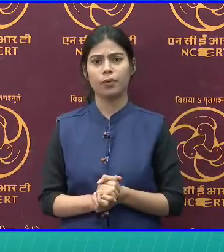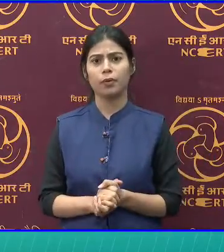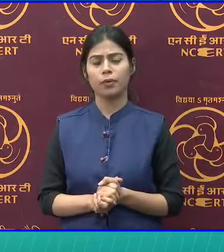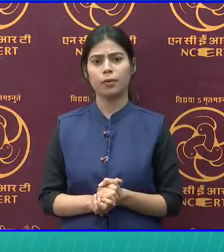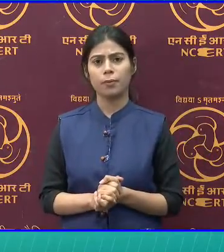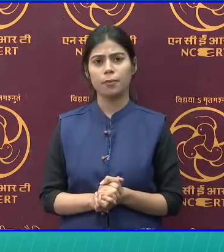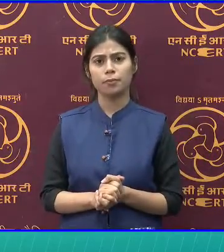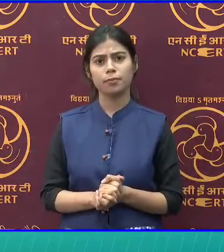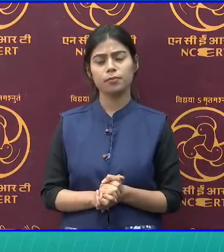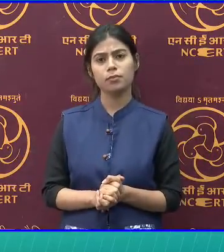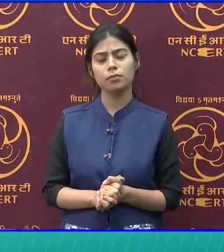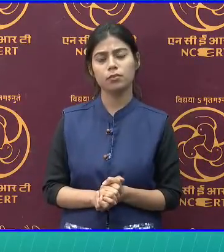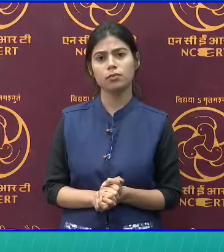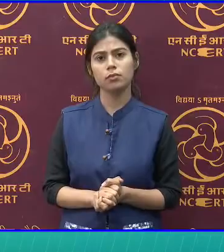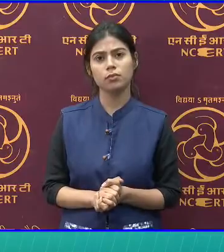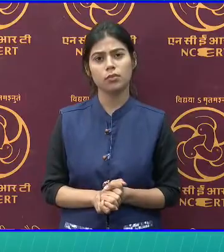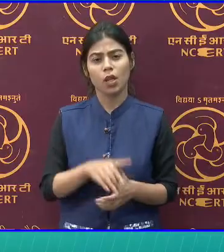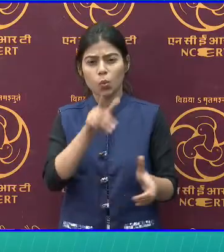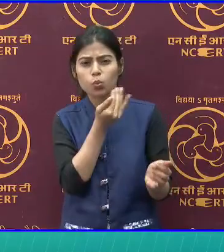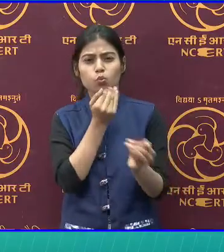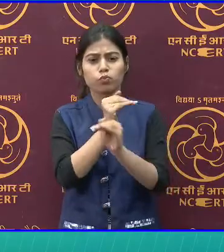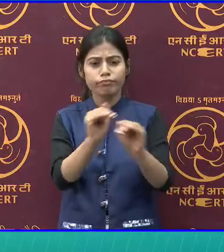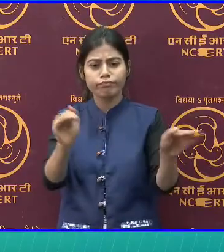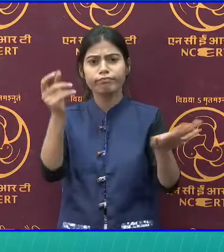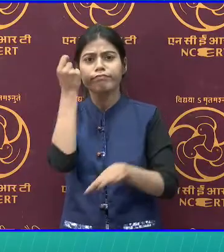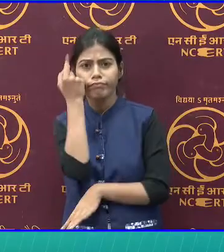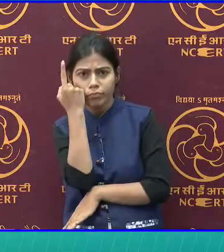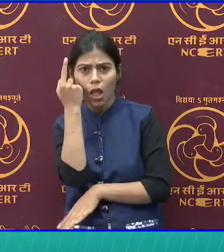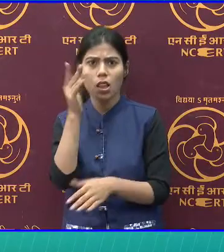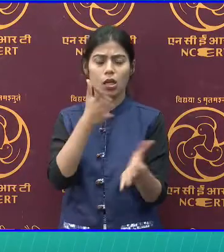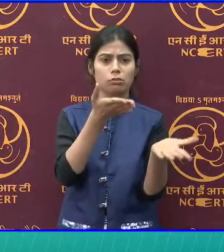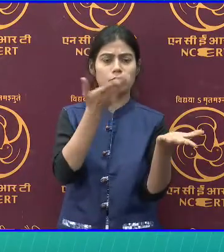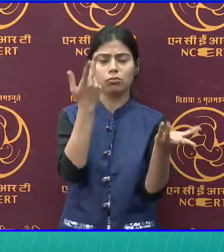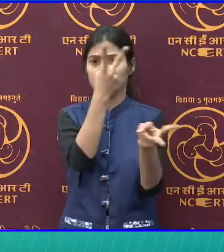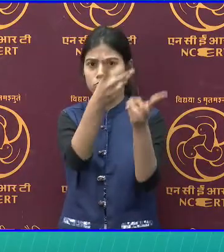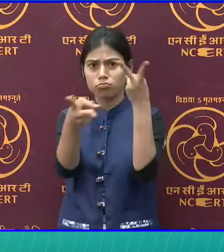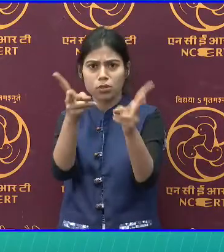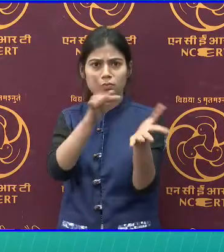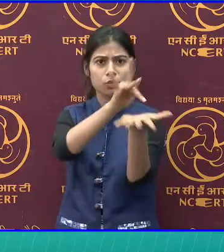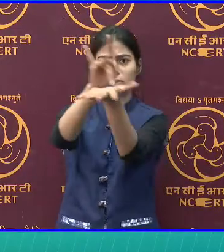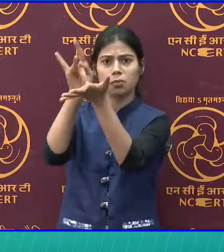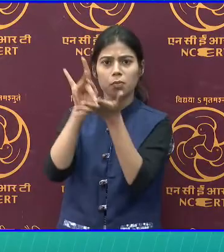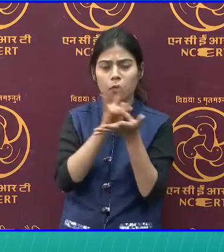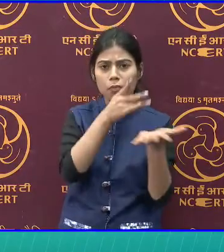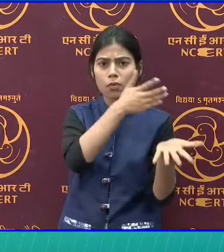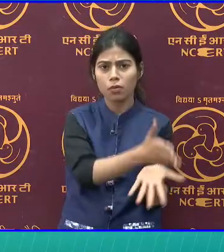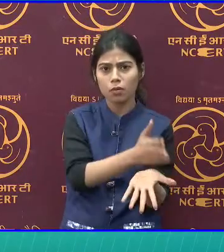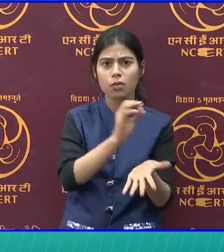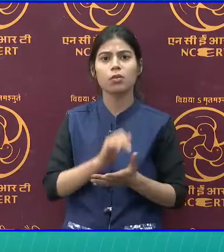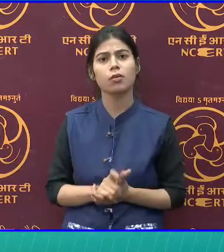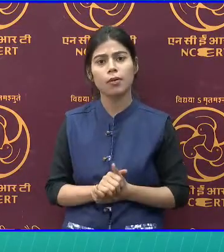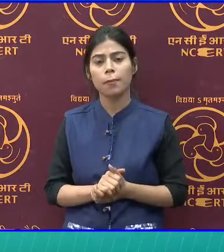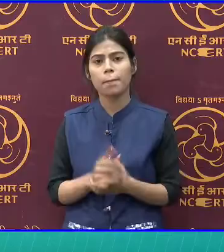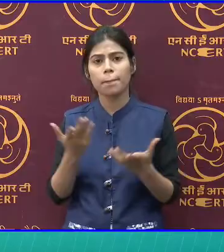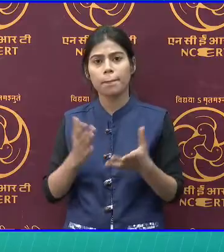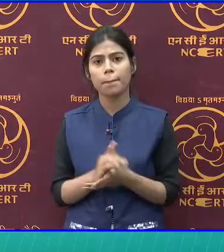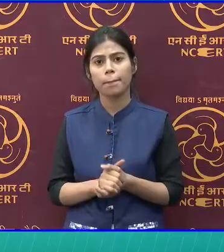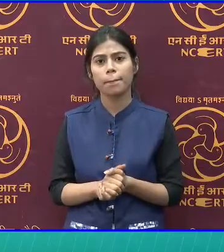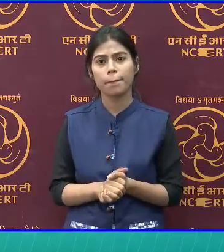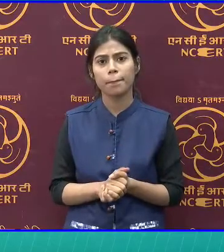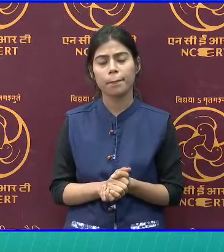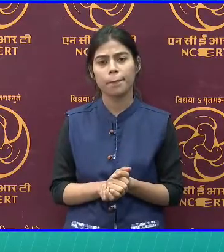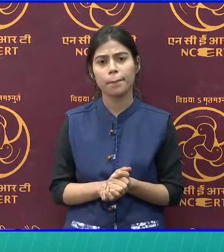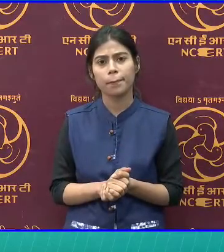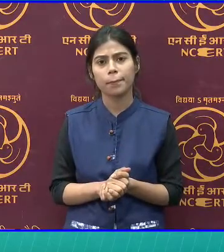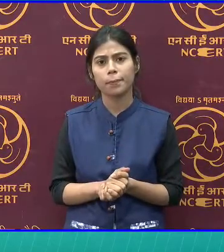know that their parents are working in different areas, and they are working. The many works are being measured, some of them are not